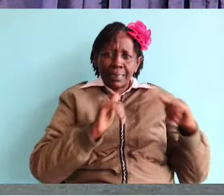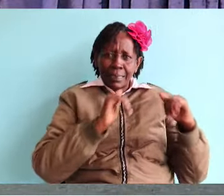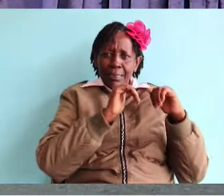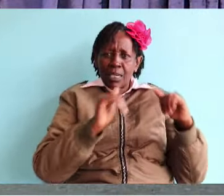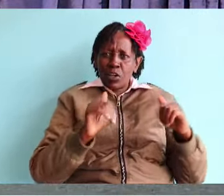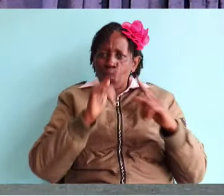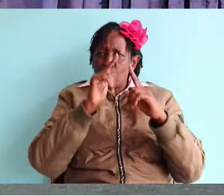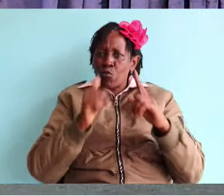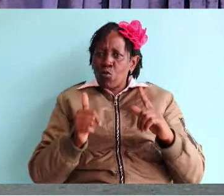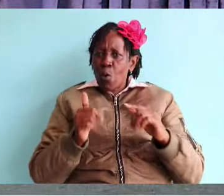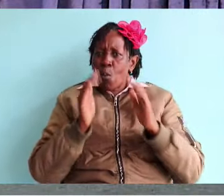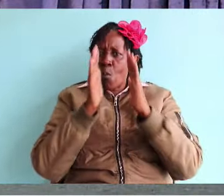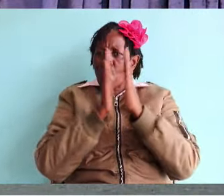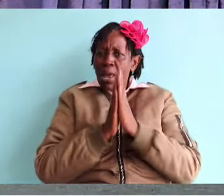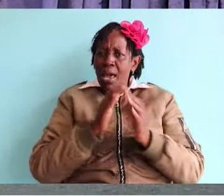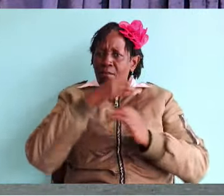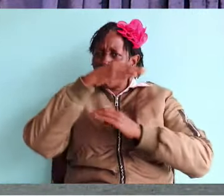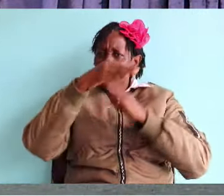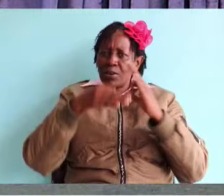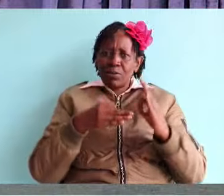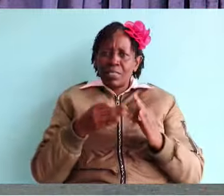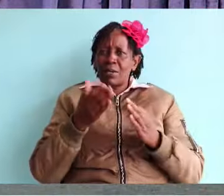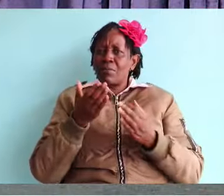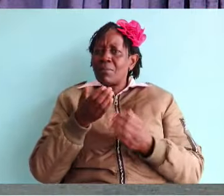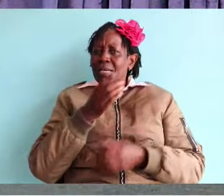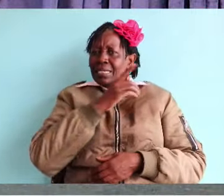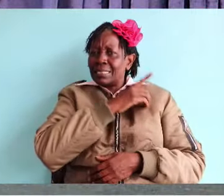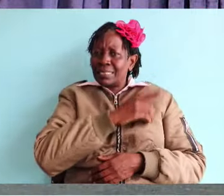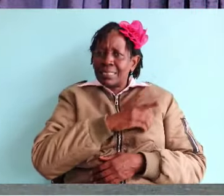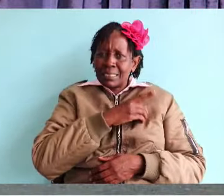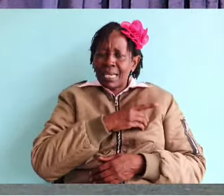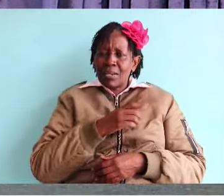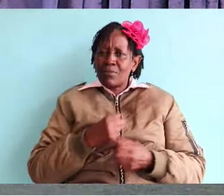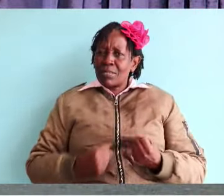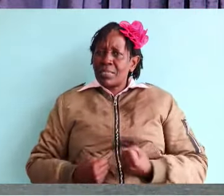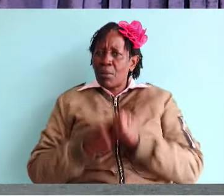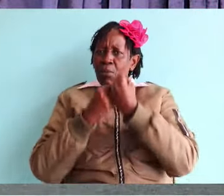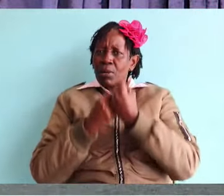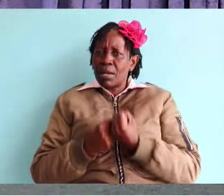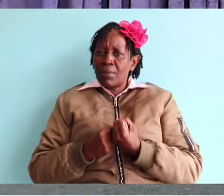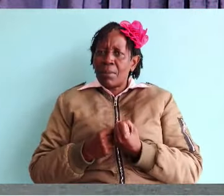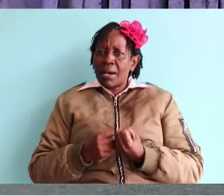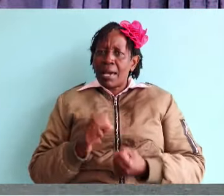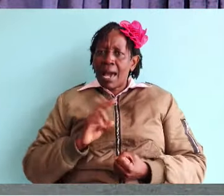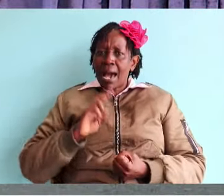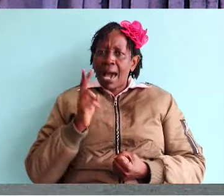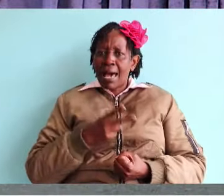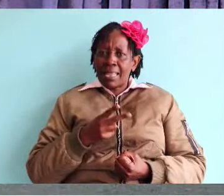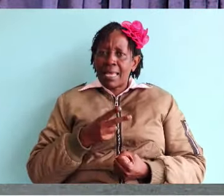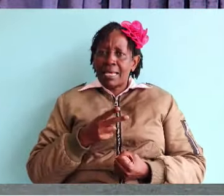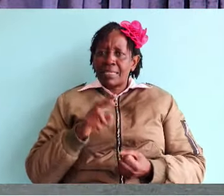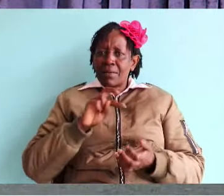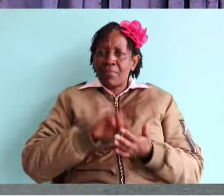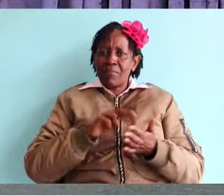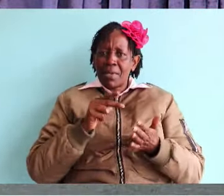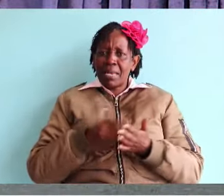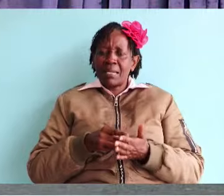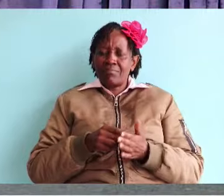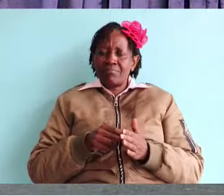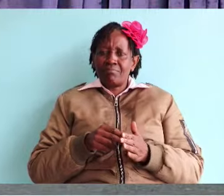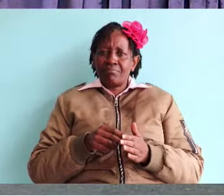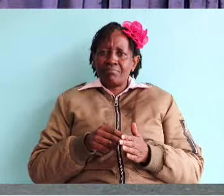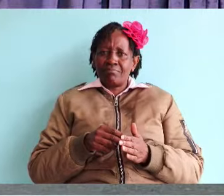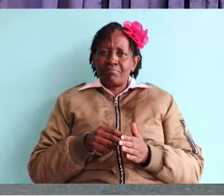the fellowship and desire to be supported by others. And now he retreated actually to his home. That is